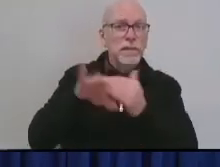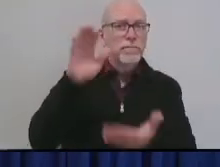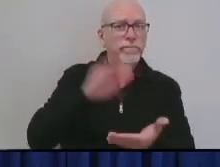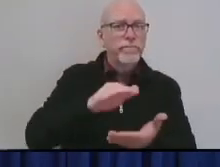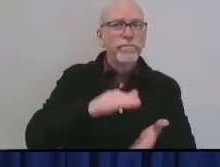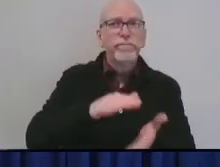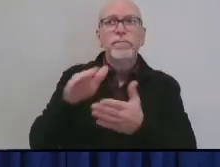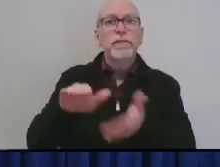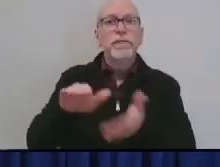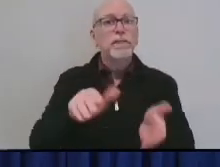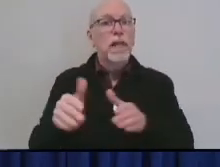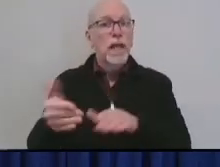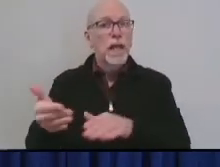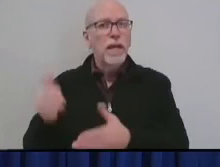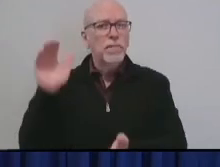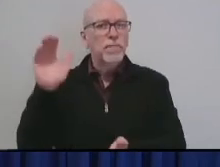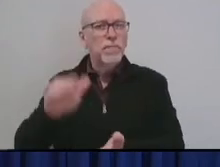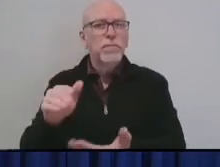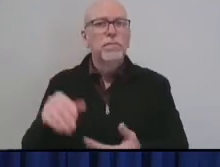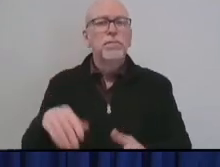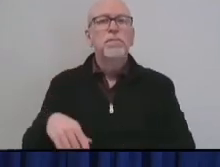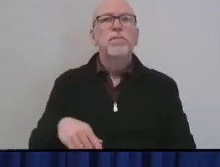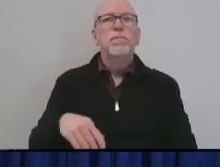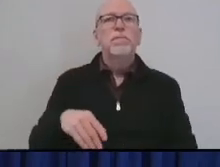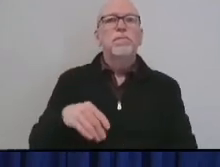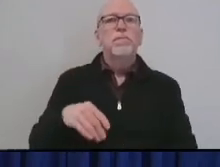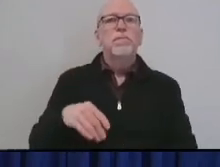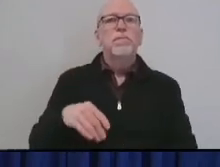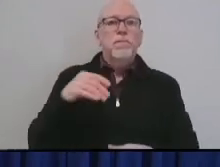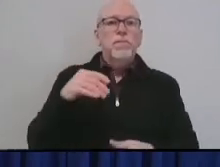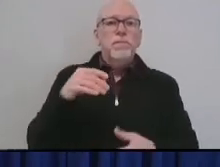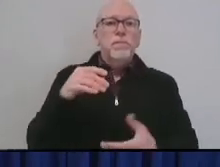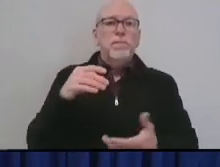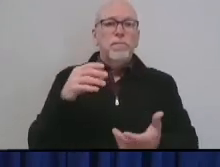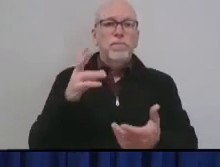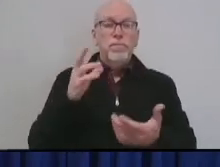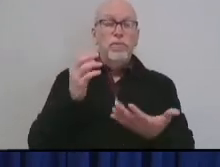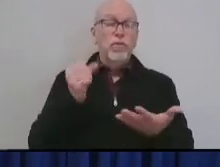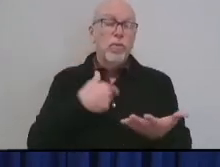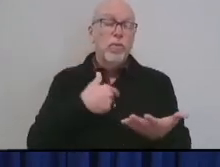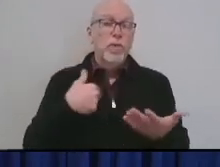deaths drop down as well. Till we have